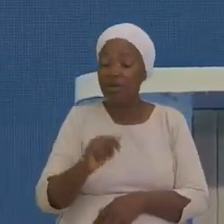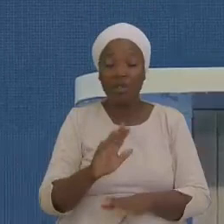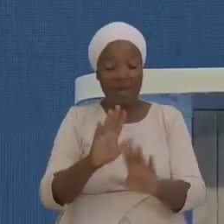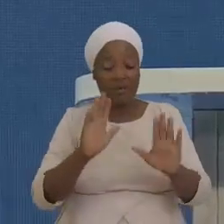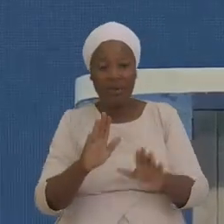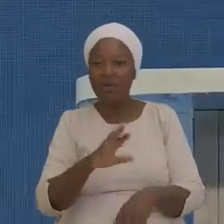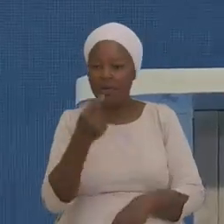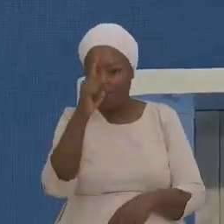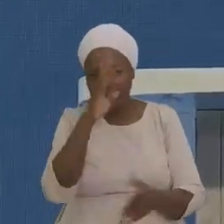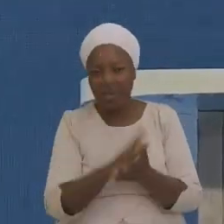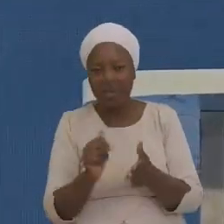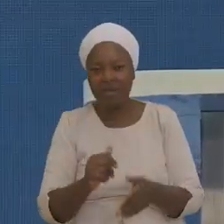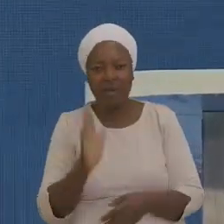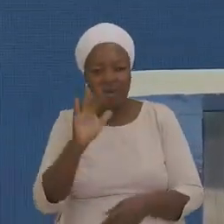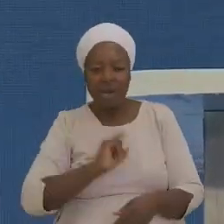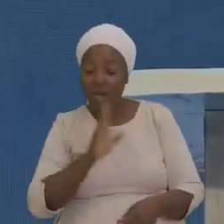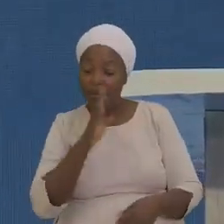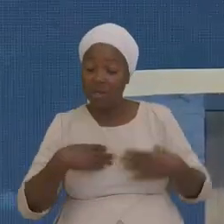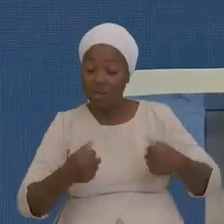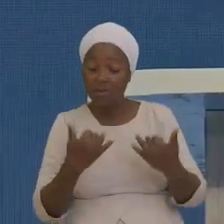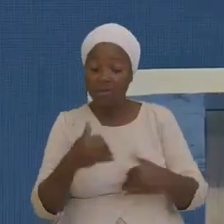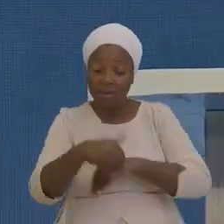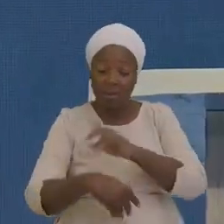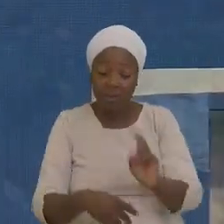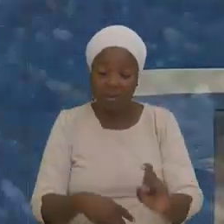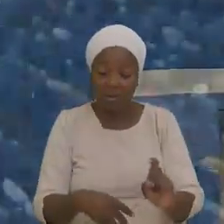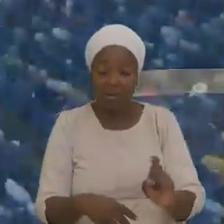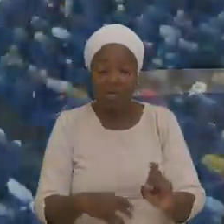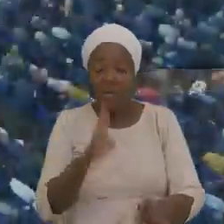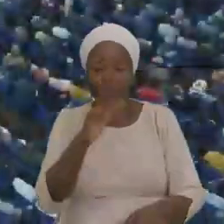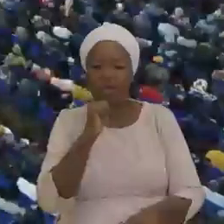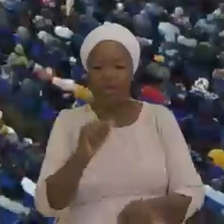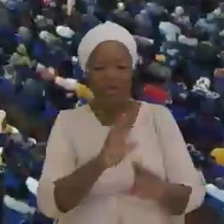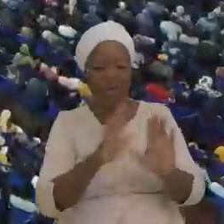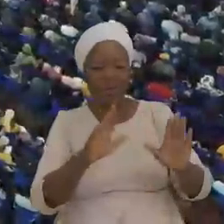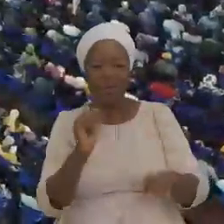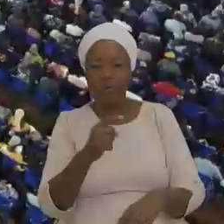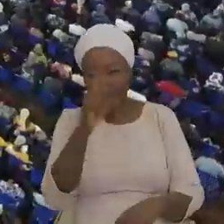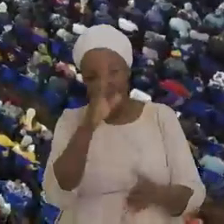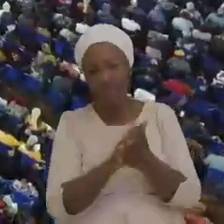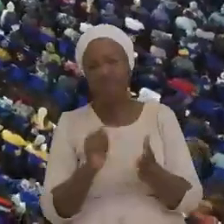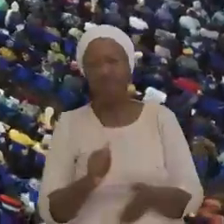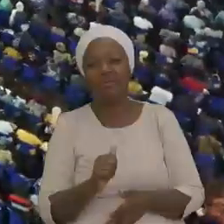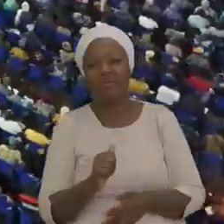believe. Will I be healed tonight? Be not afraid, only believe.